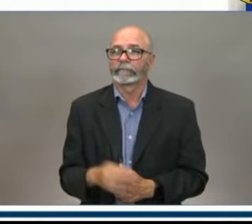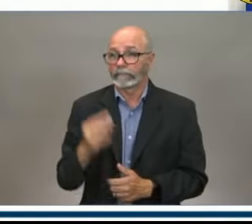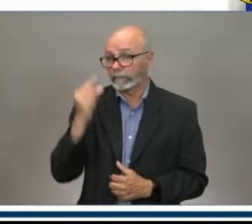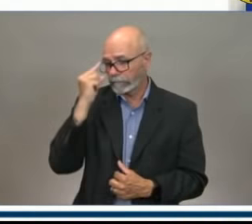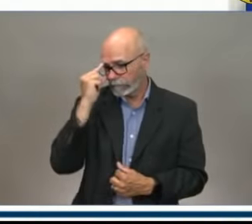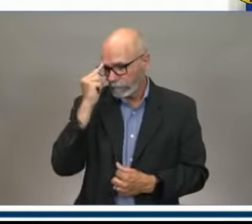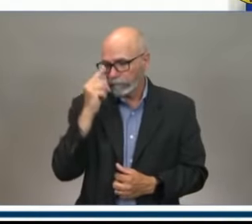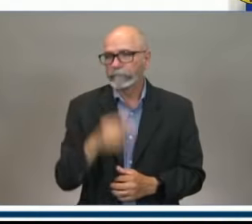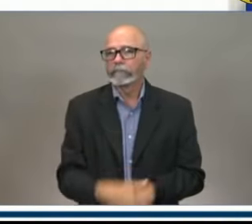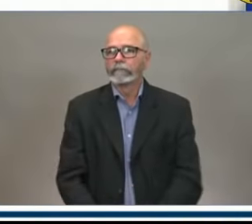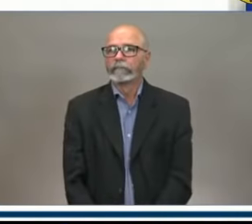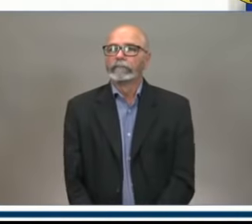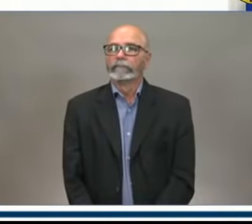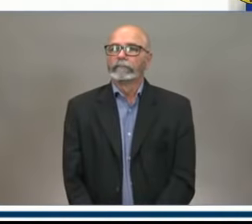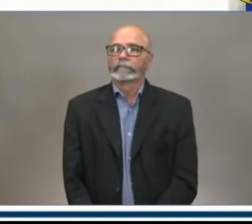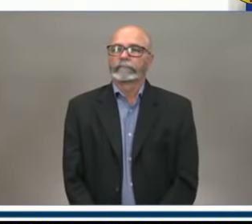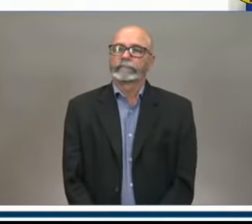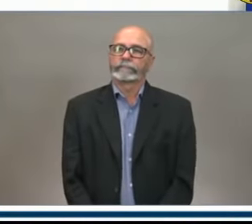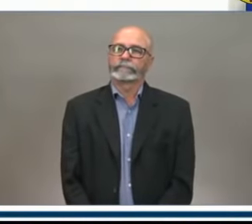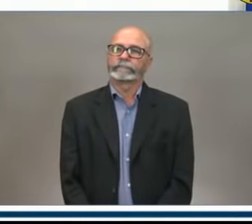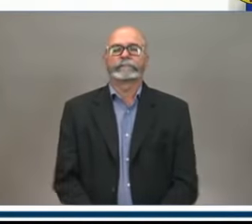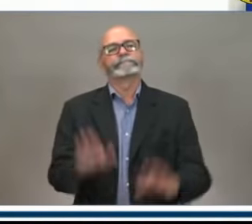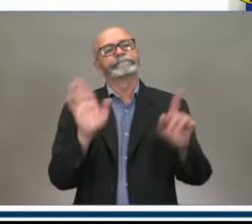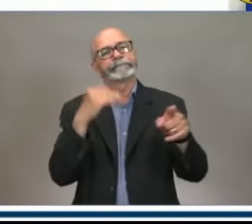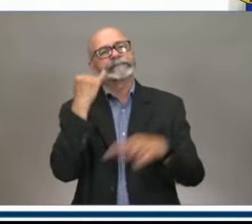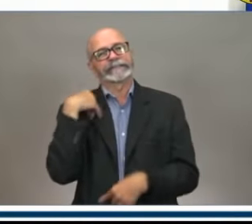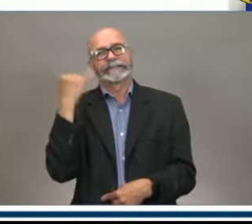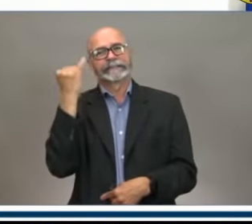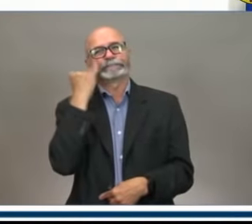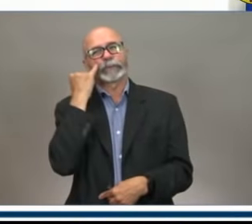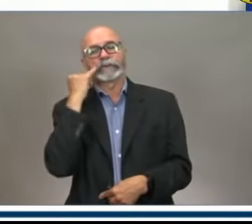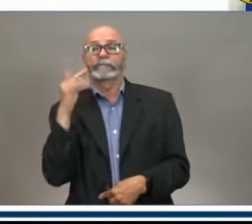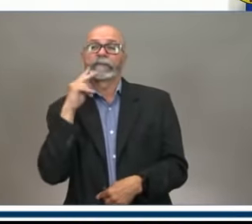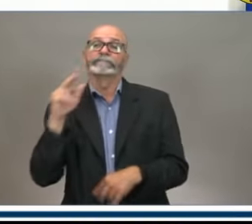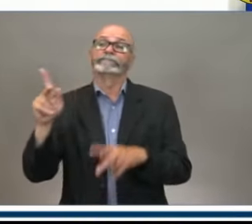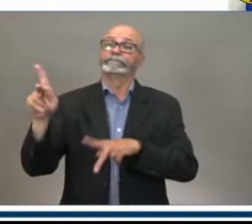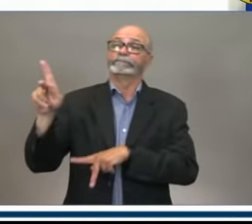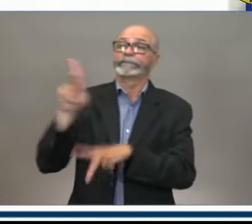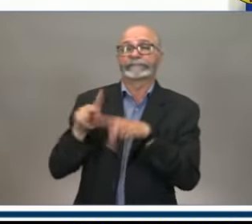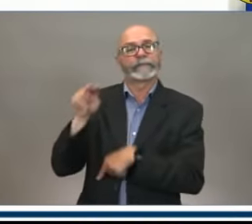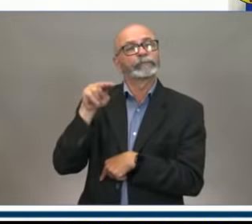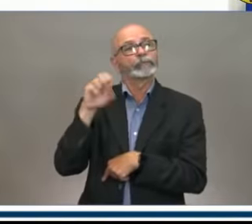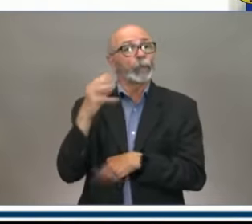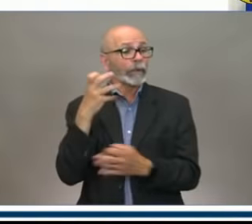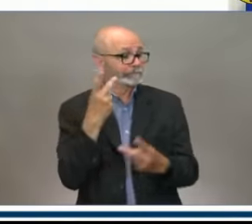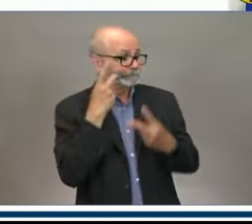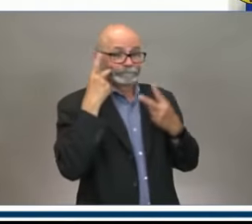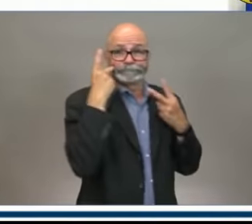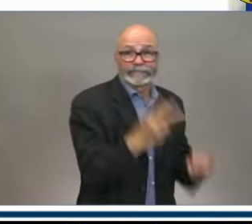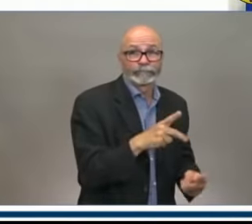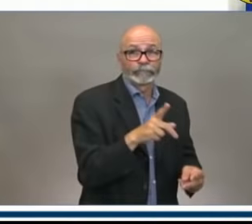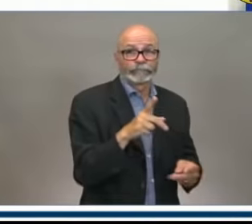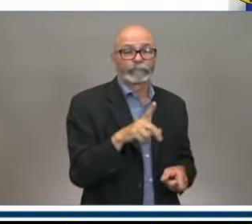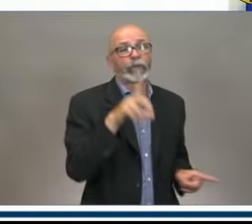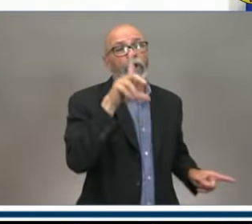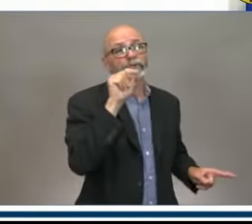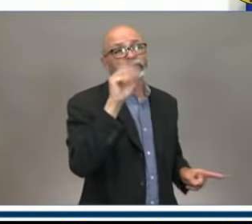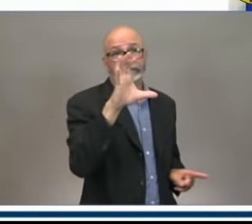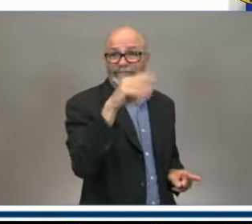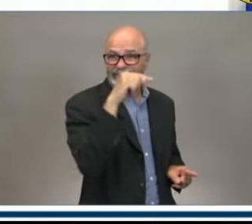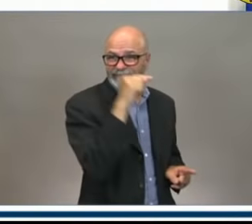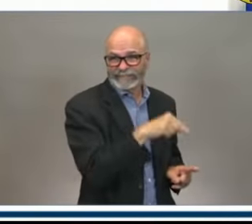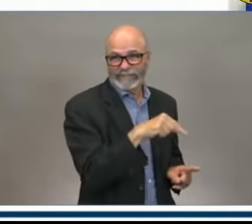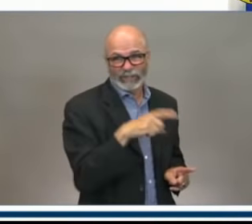any Nova Scotians who are, interested in making that appointment to see their loved ones in a long-term care home now, should they be calling